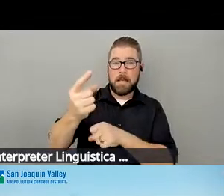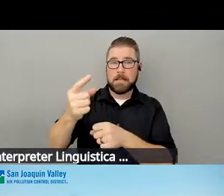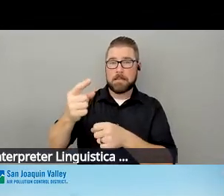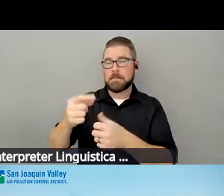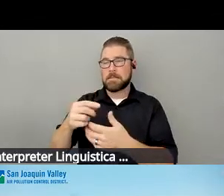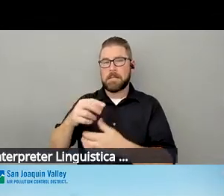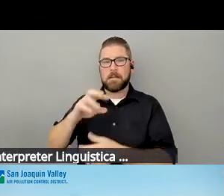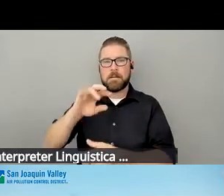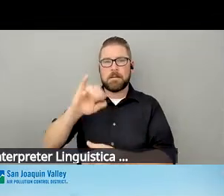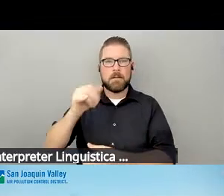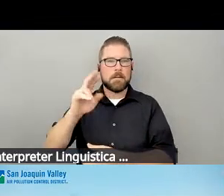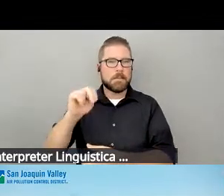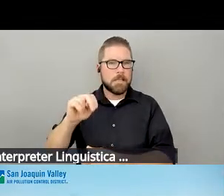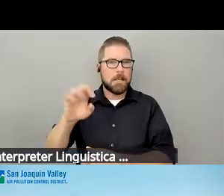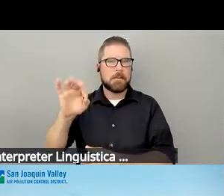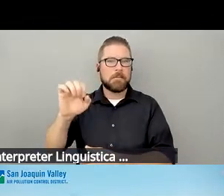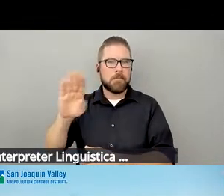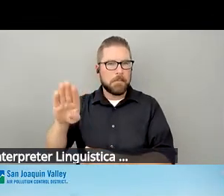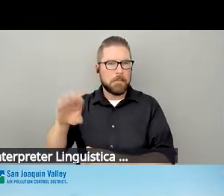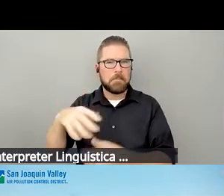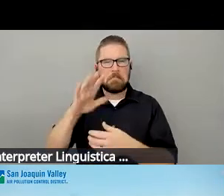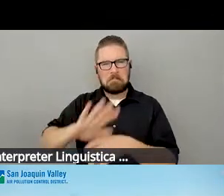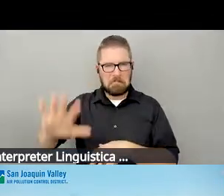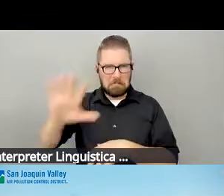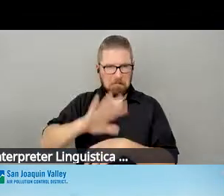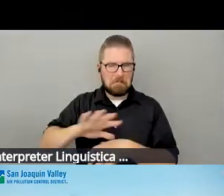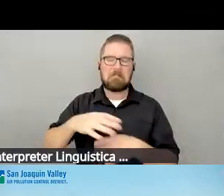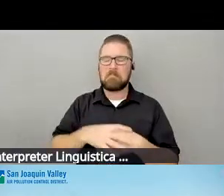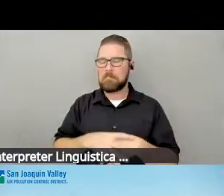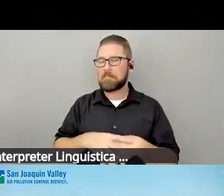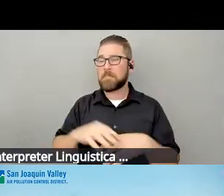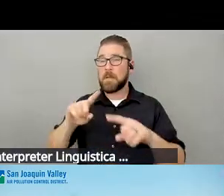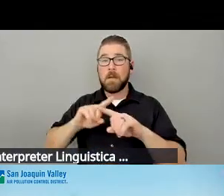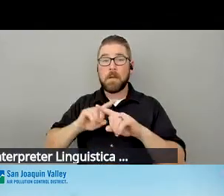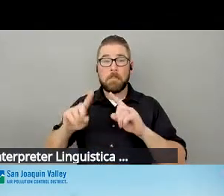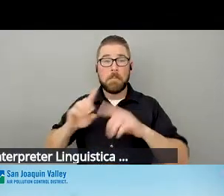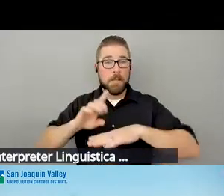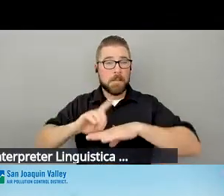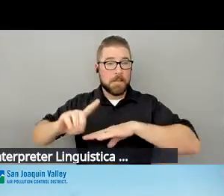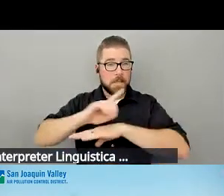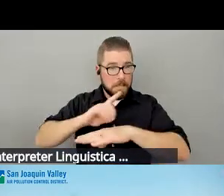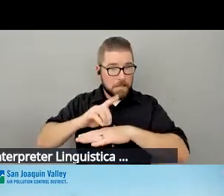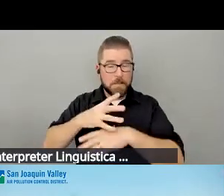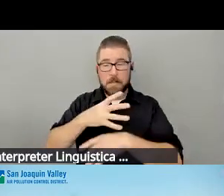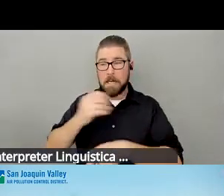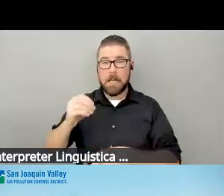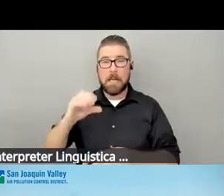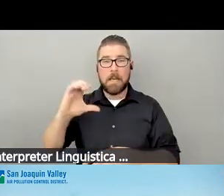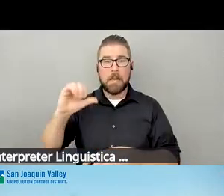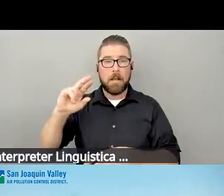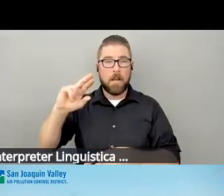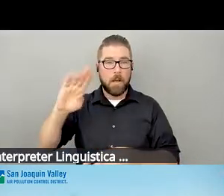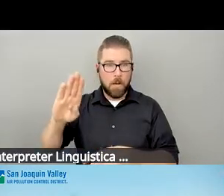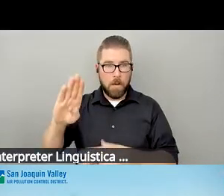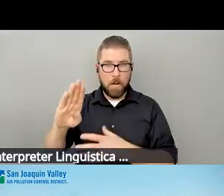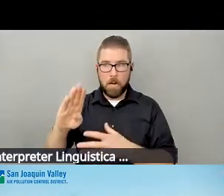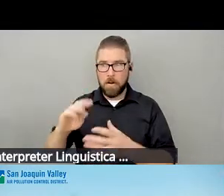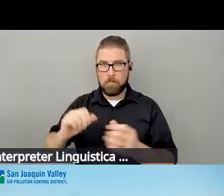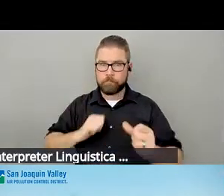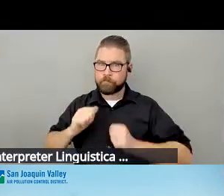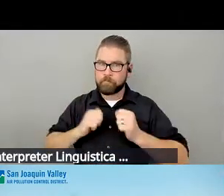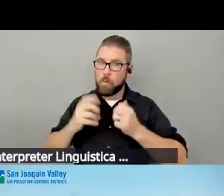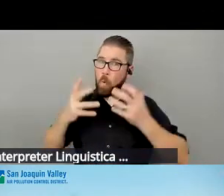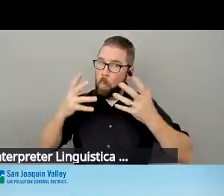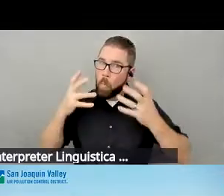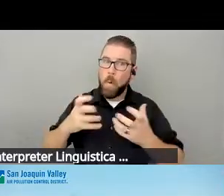the district and CARB are all invested in making these projects happen. So it is important for us to start thinking